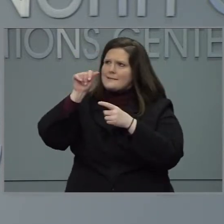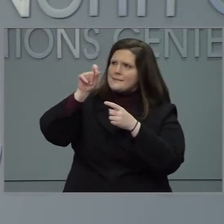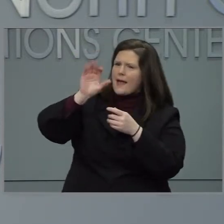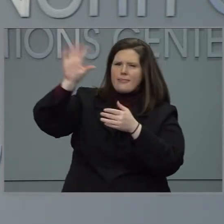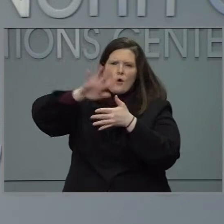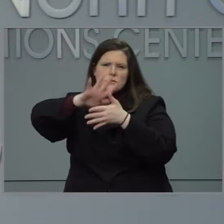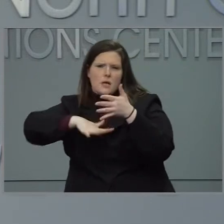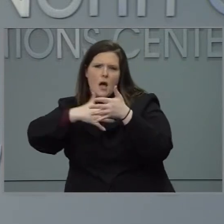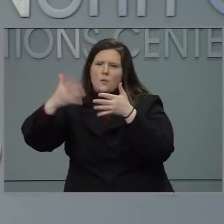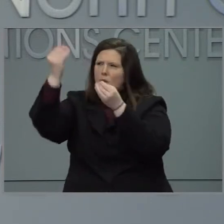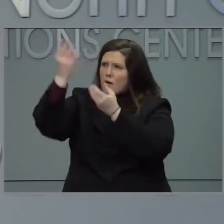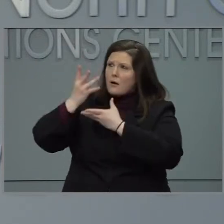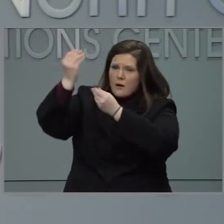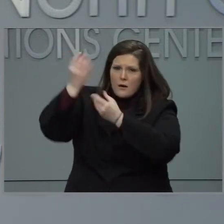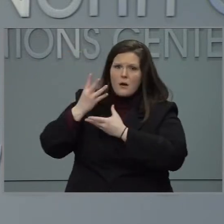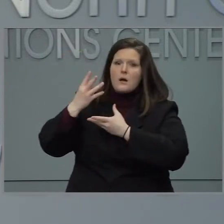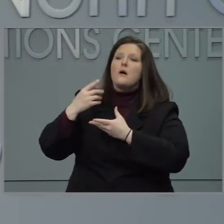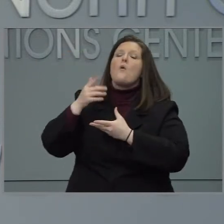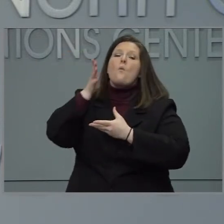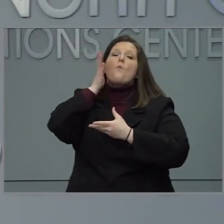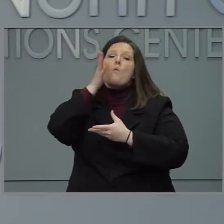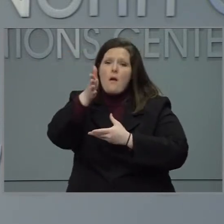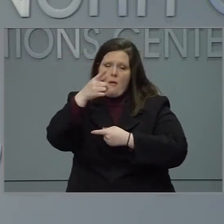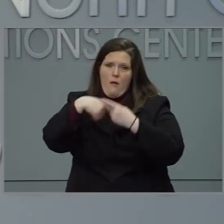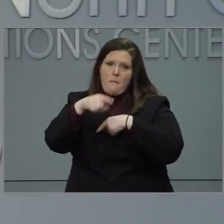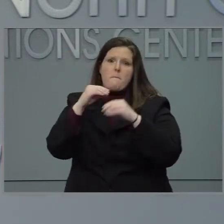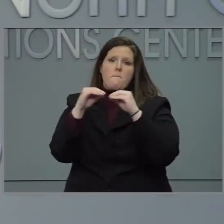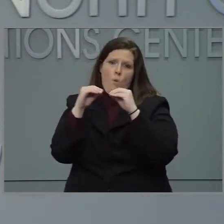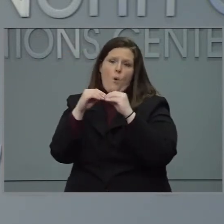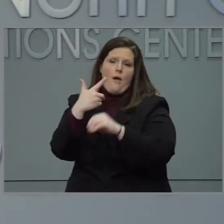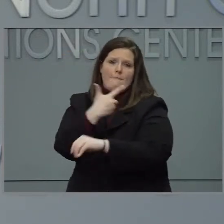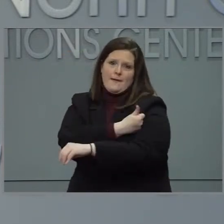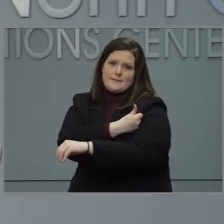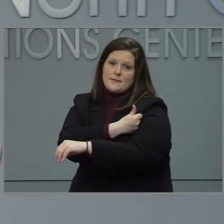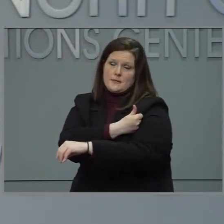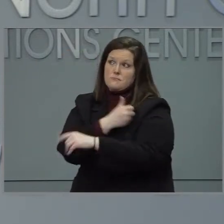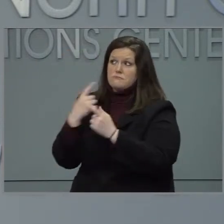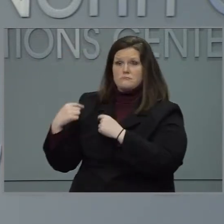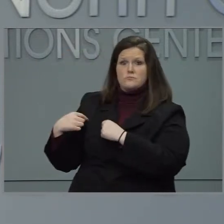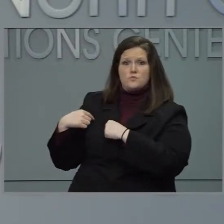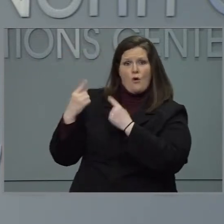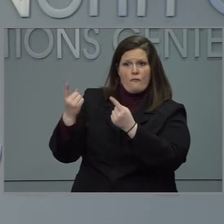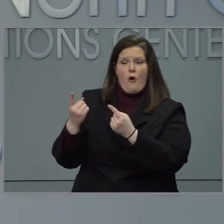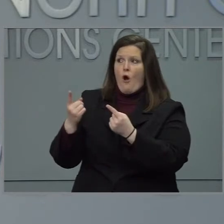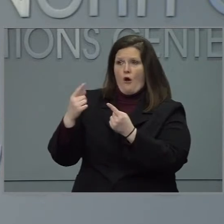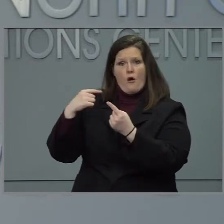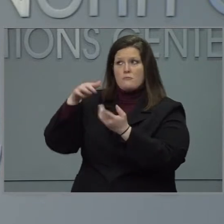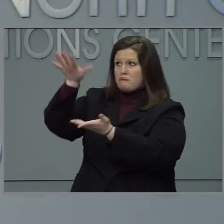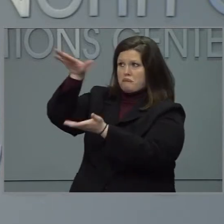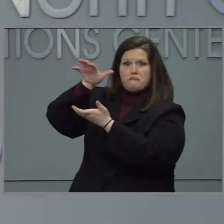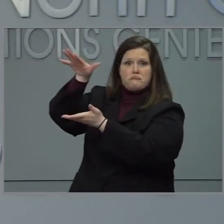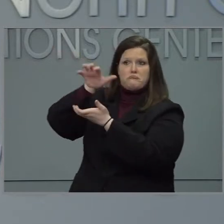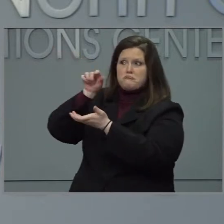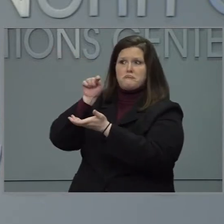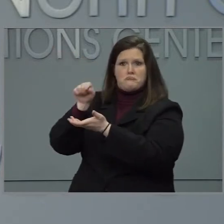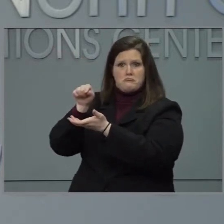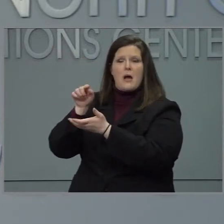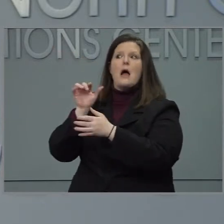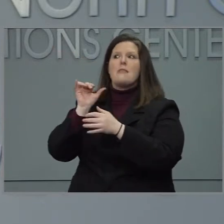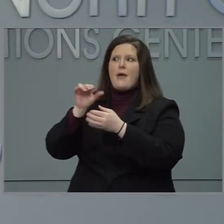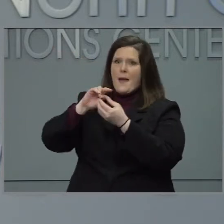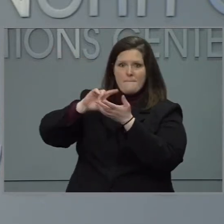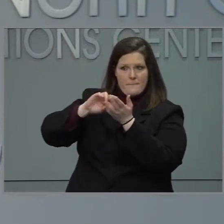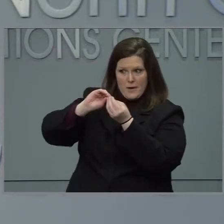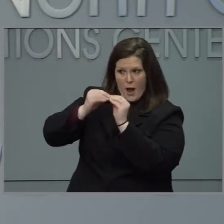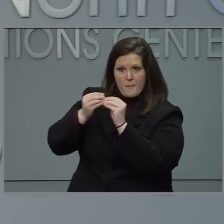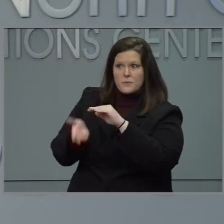getting increases in the number of vaccinations, which has so far allowed us to open up groups earlier than